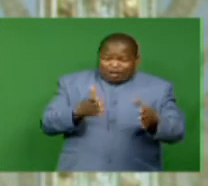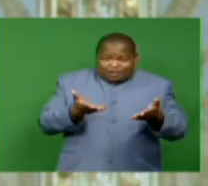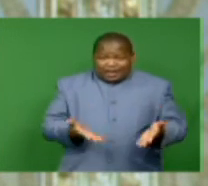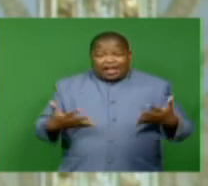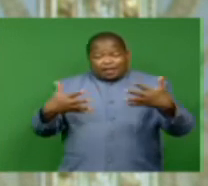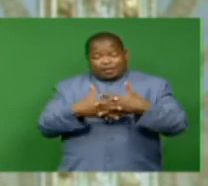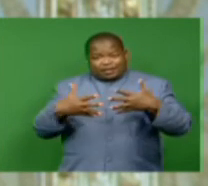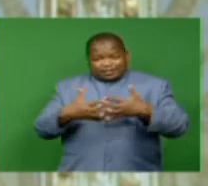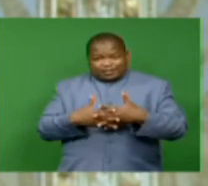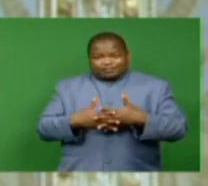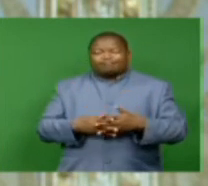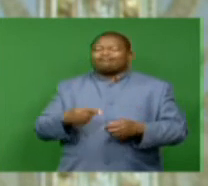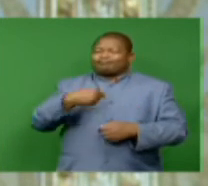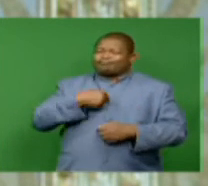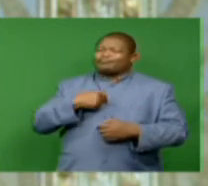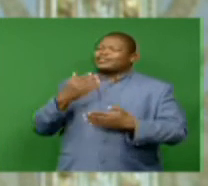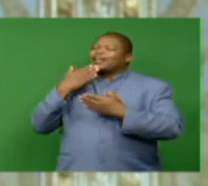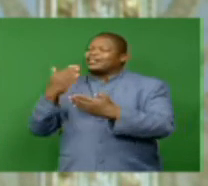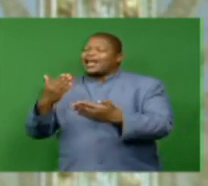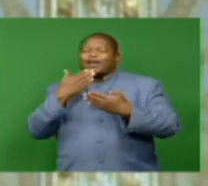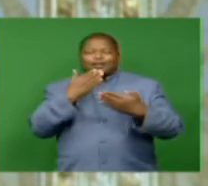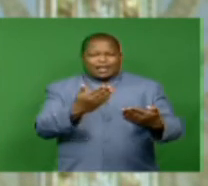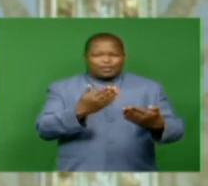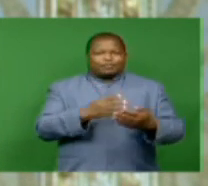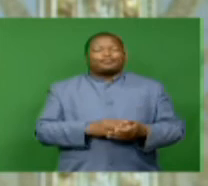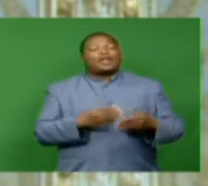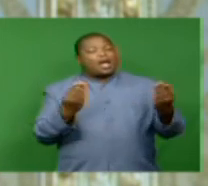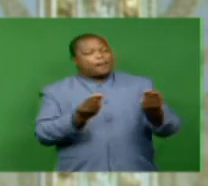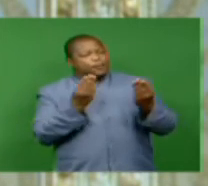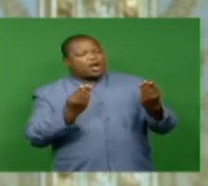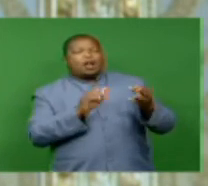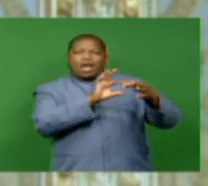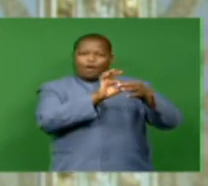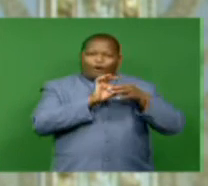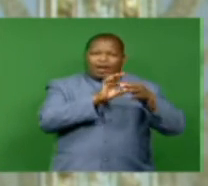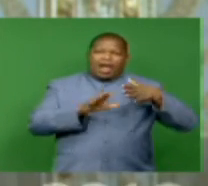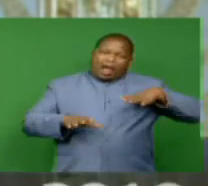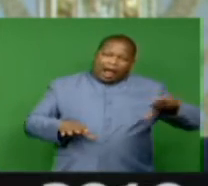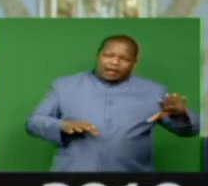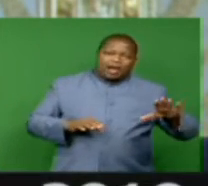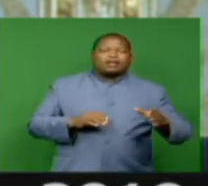appreciation to all those who have contributed to the success of